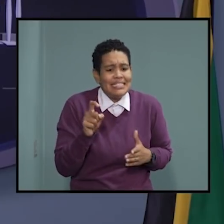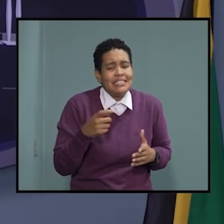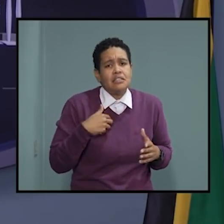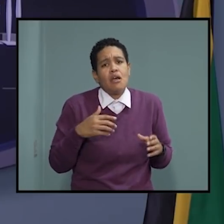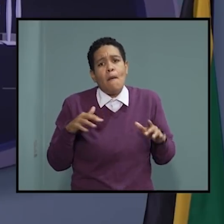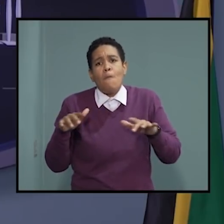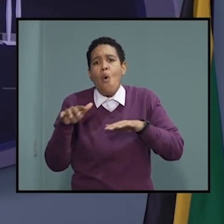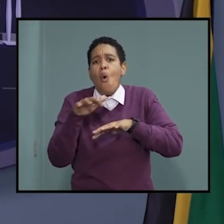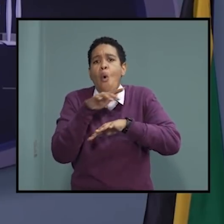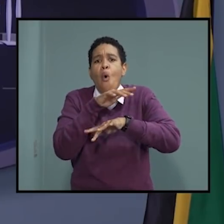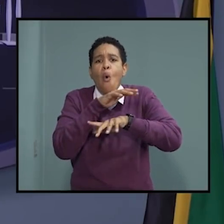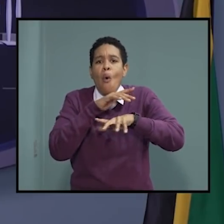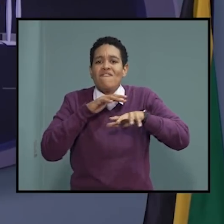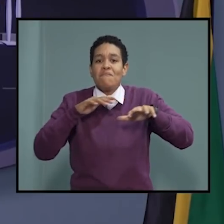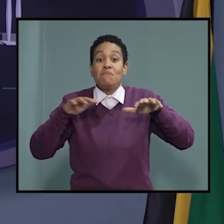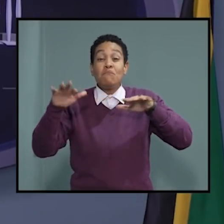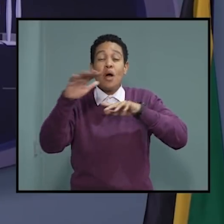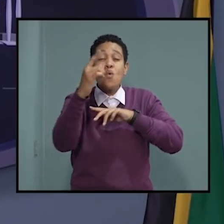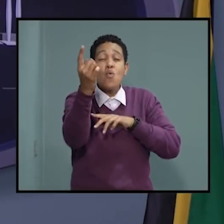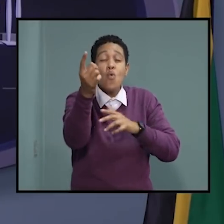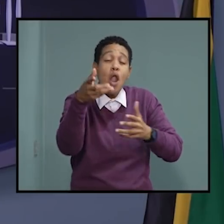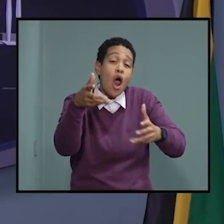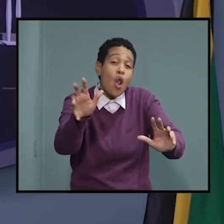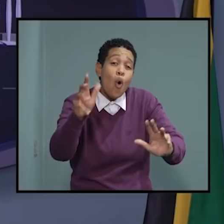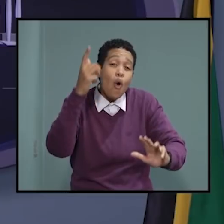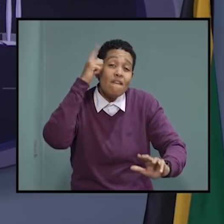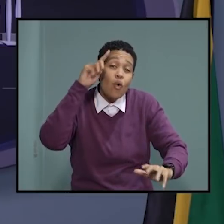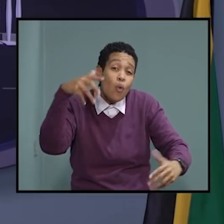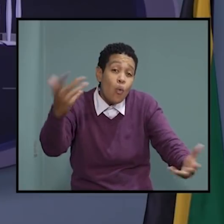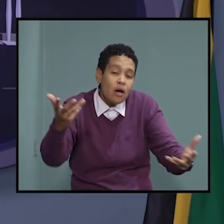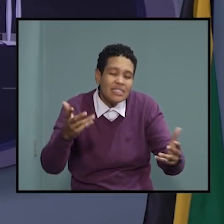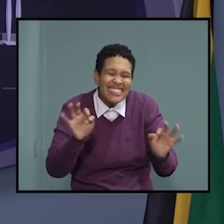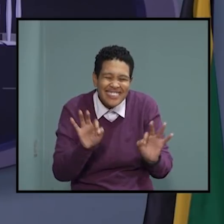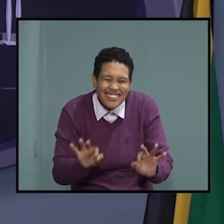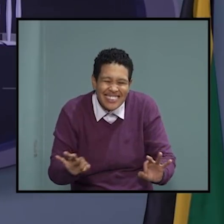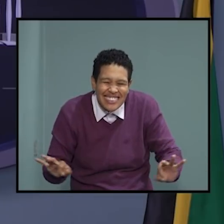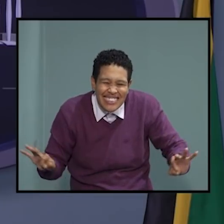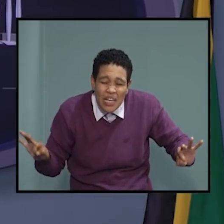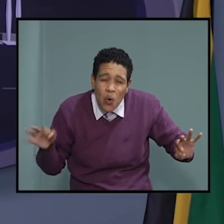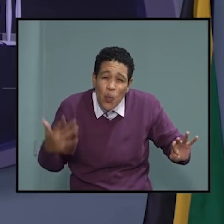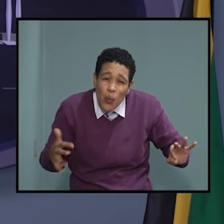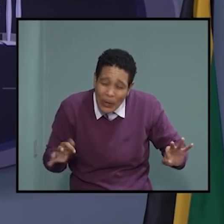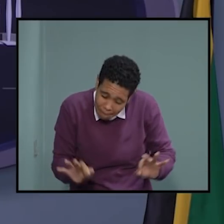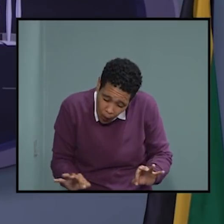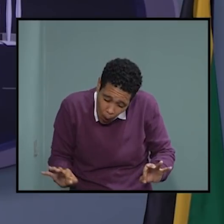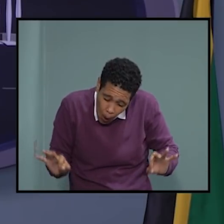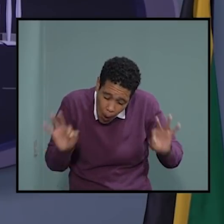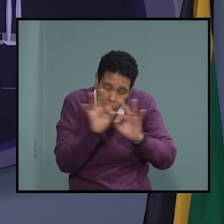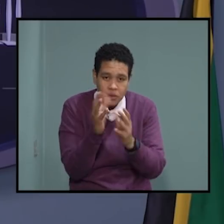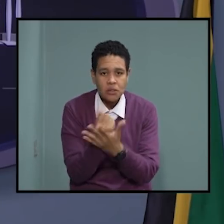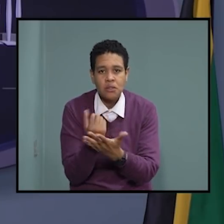is only permitted for the essentials of life.